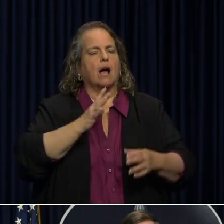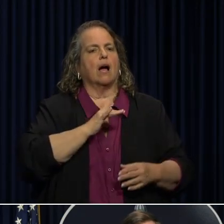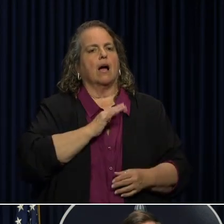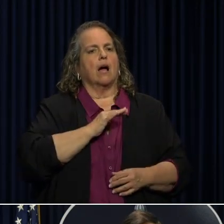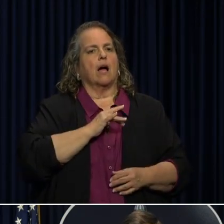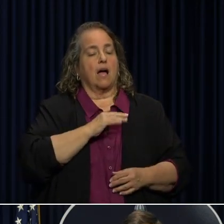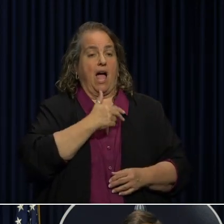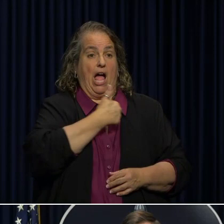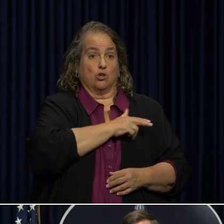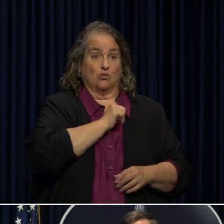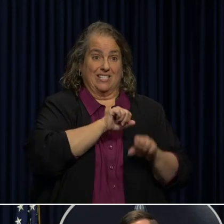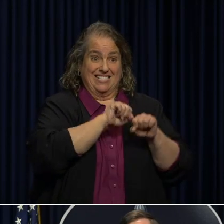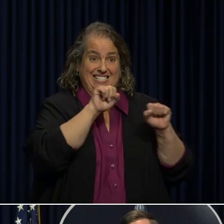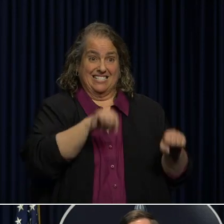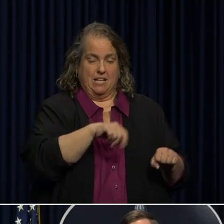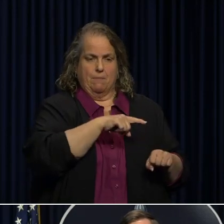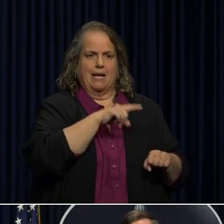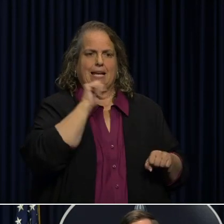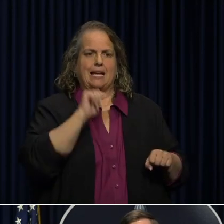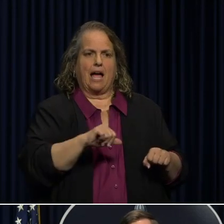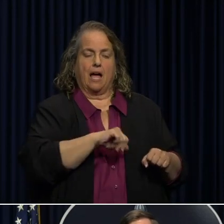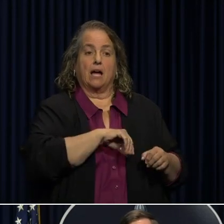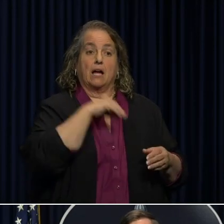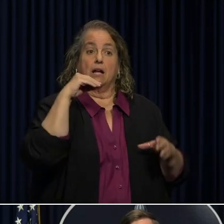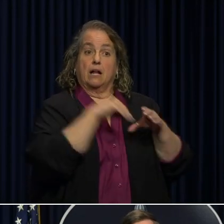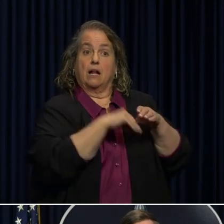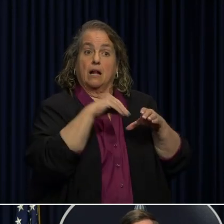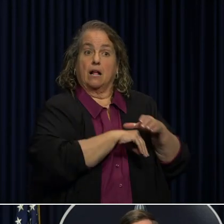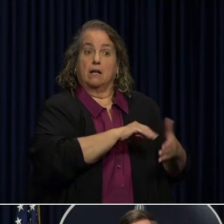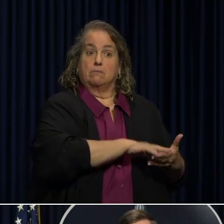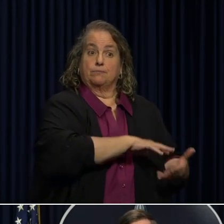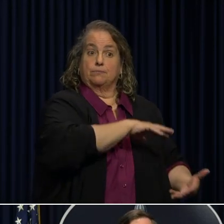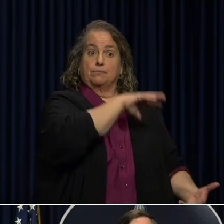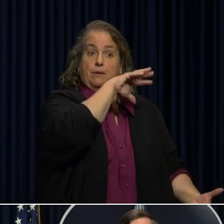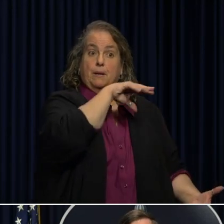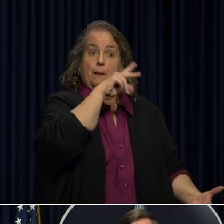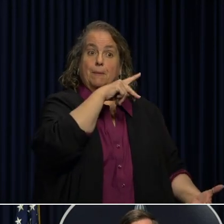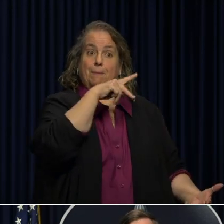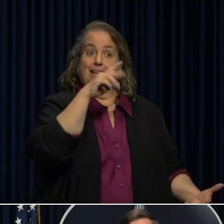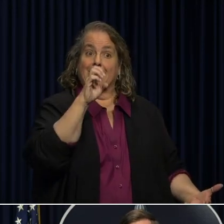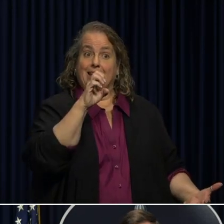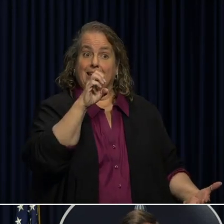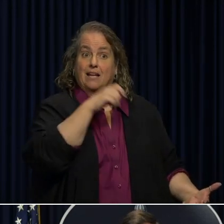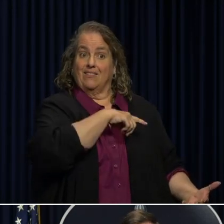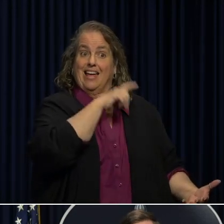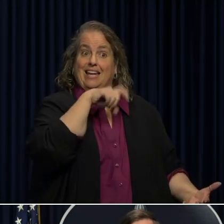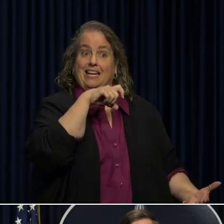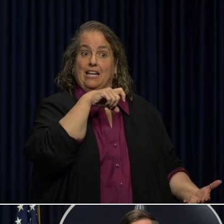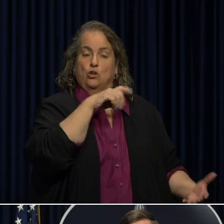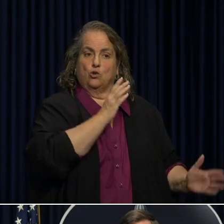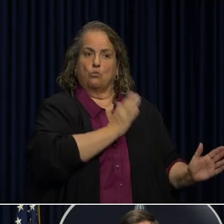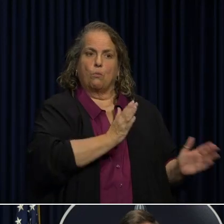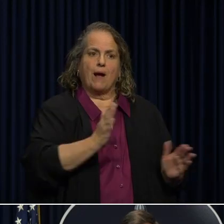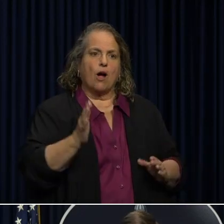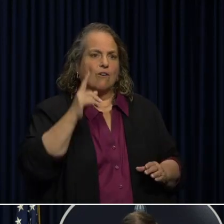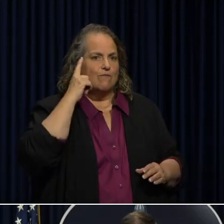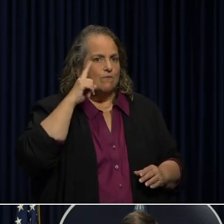to stockpile and how many weeks worth of PPE they're going to need to have to prepare for a surge, to begin